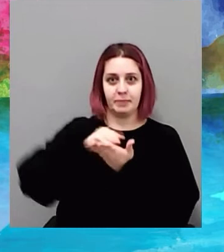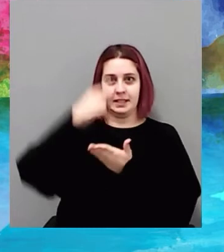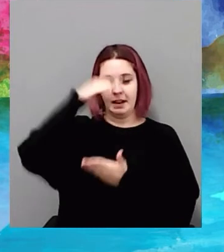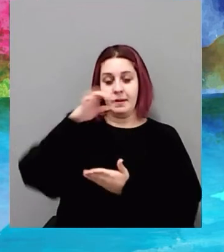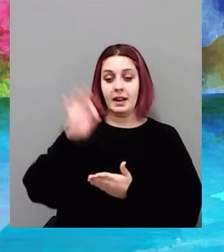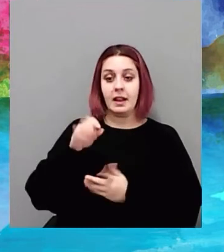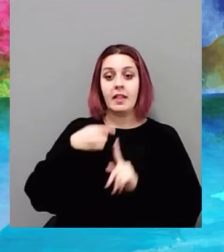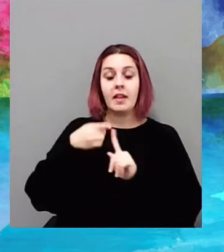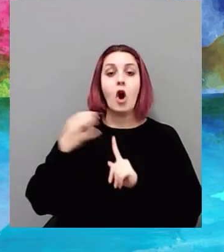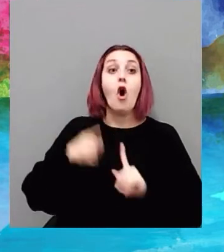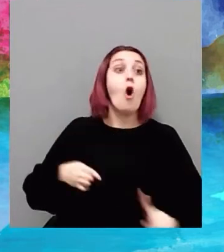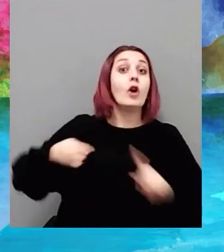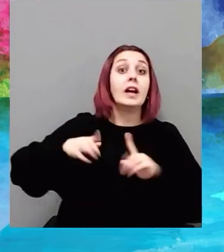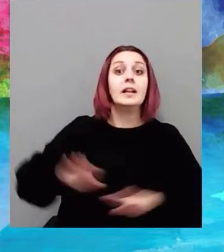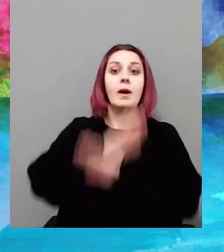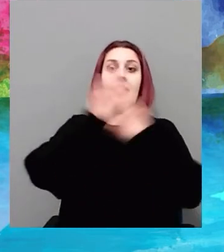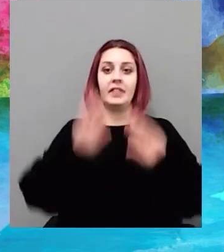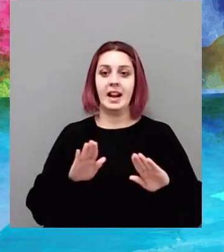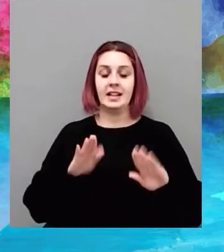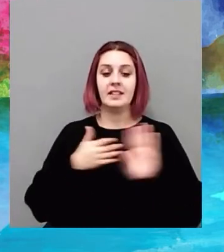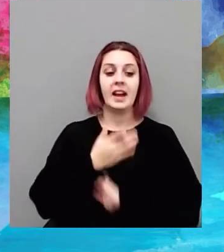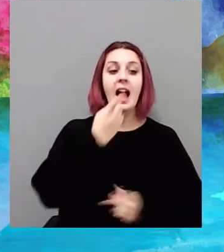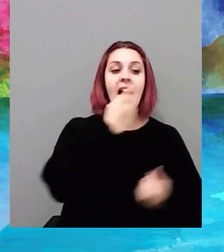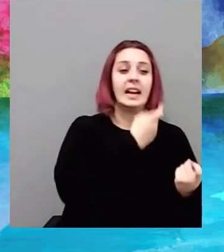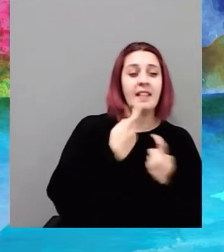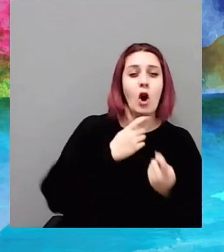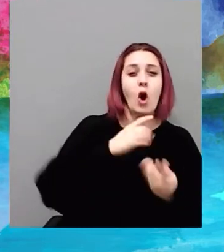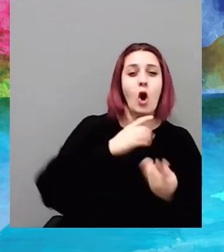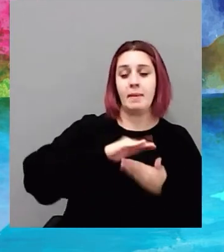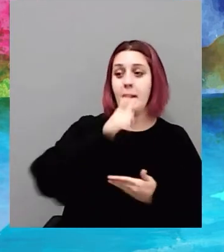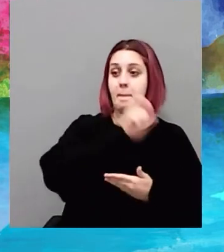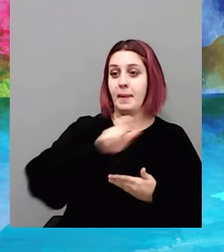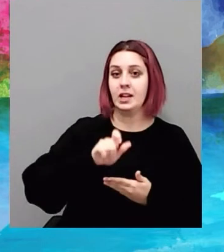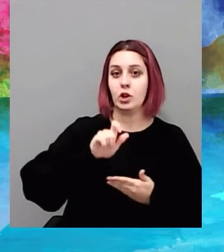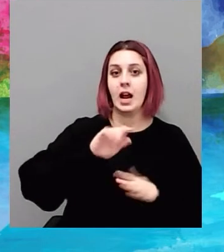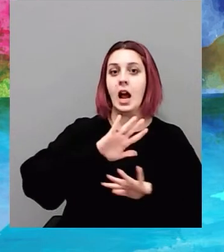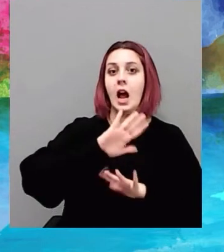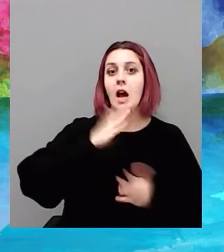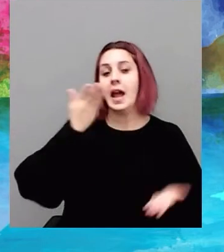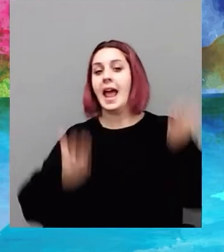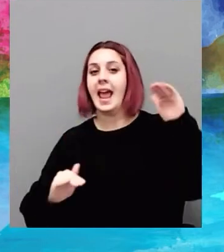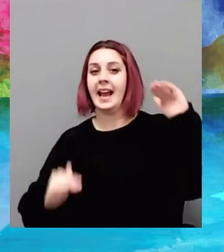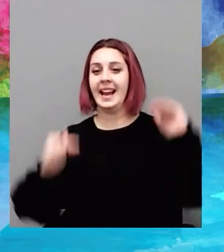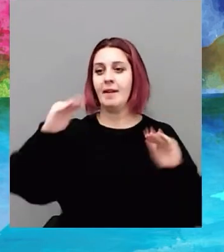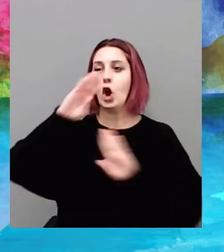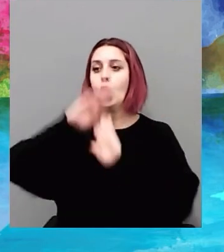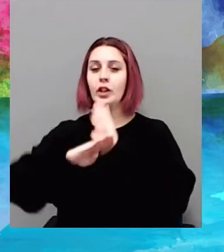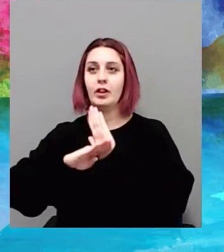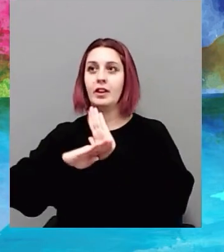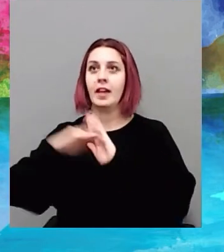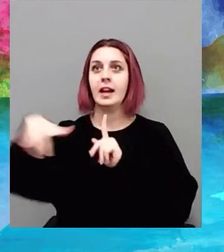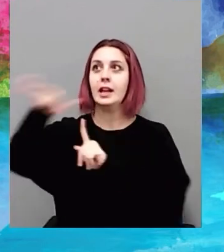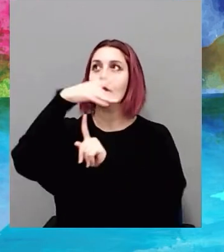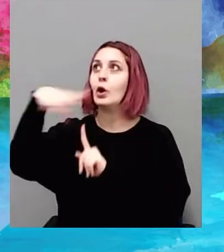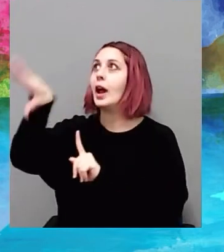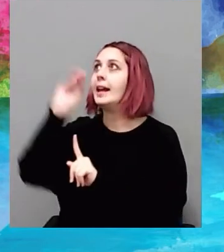that we're developing to compensate the needs and capacities of different people and